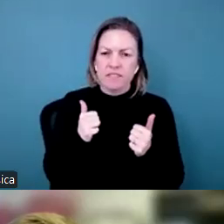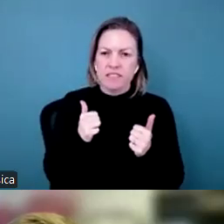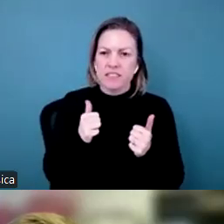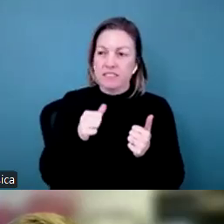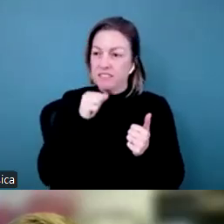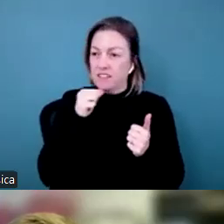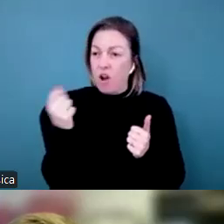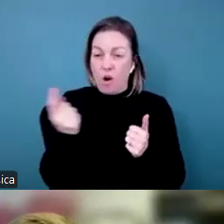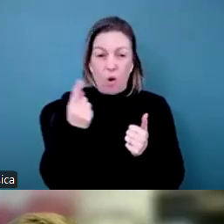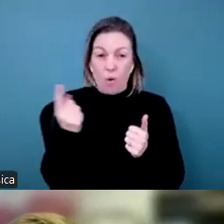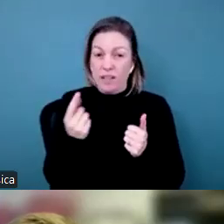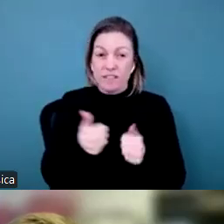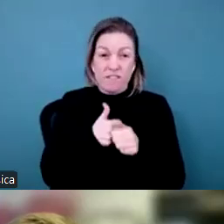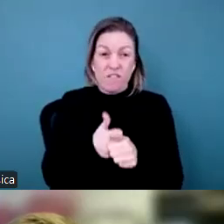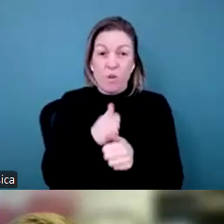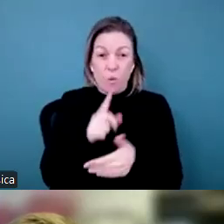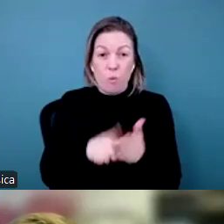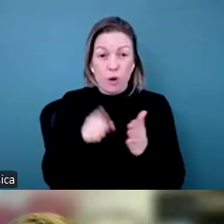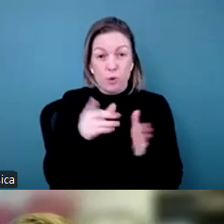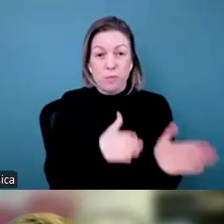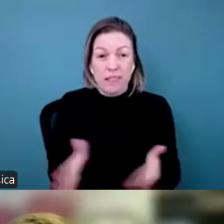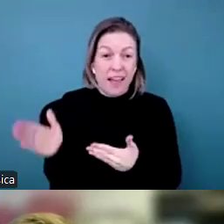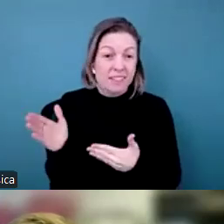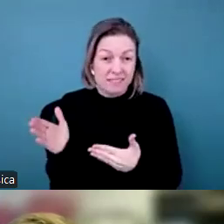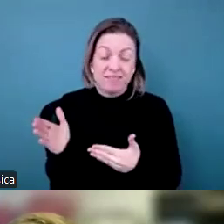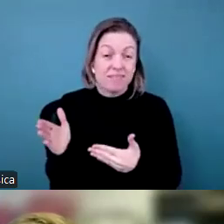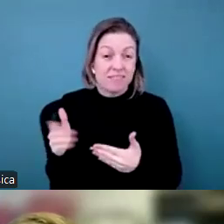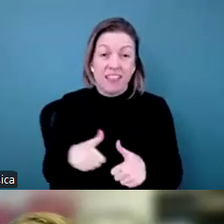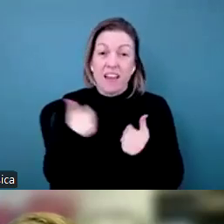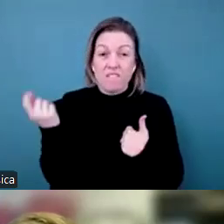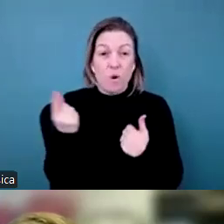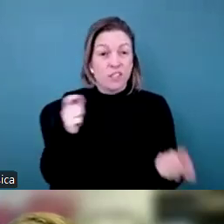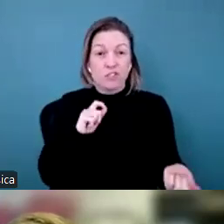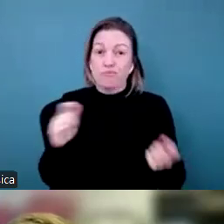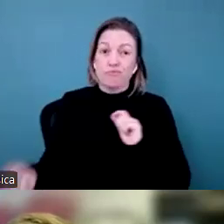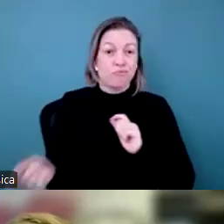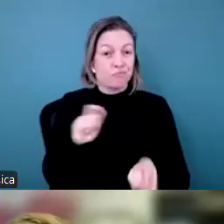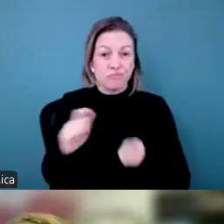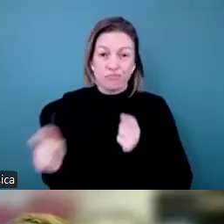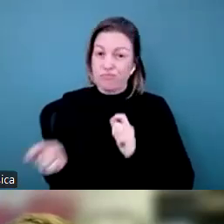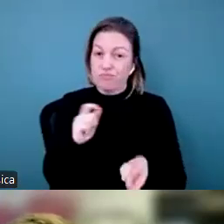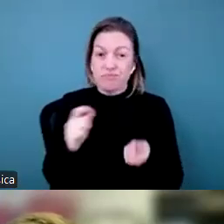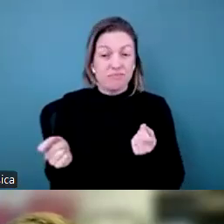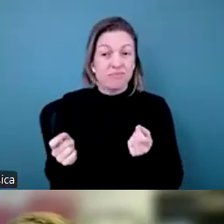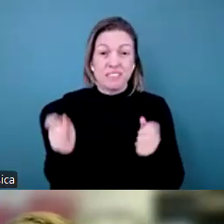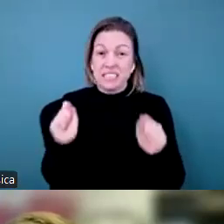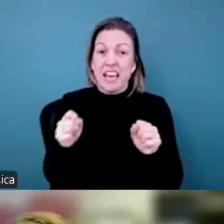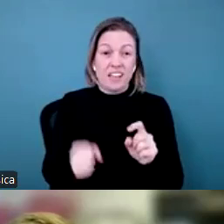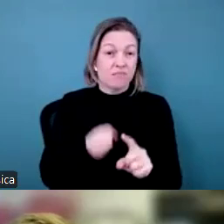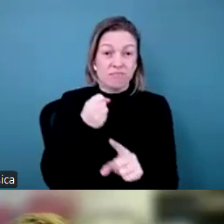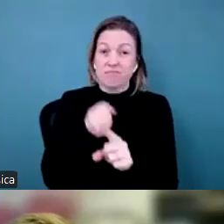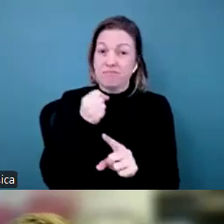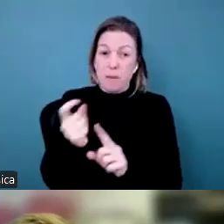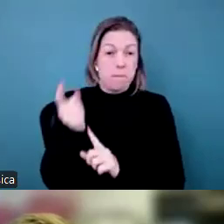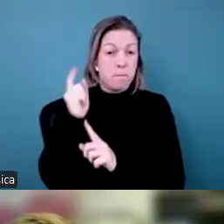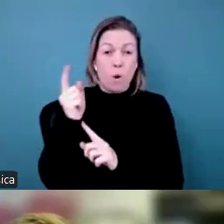you anticipated or that you thought, and that life is full of changes, and that things can happen in an instant. Your life